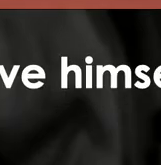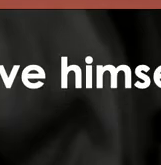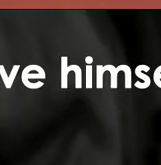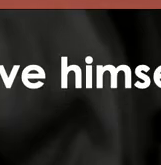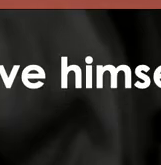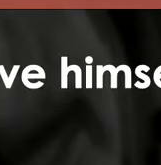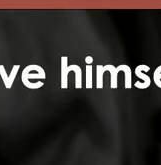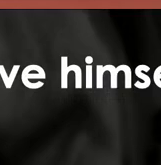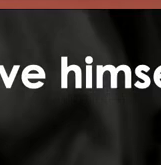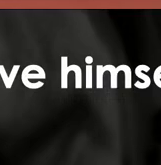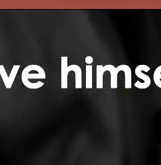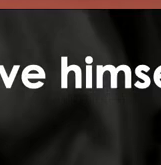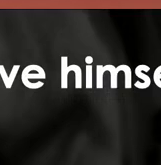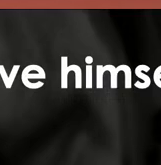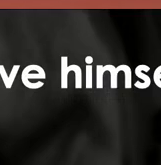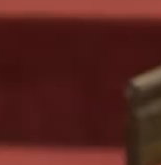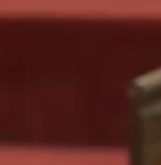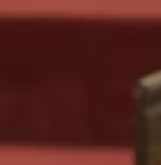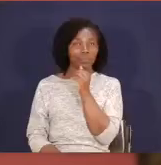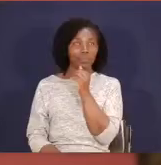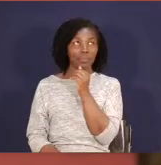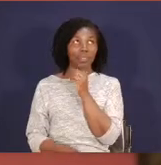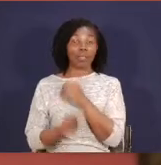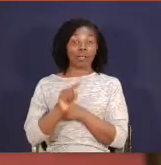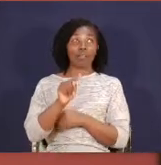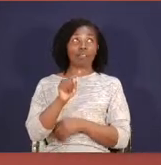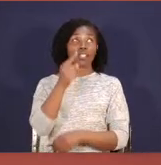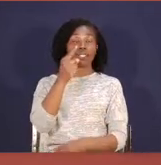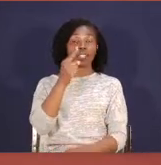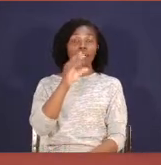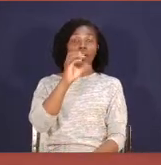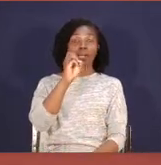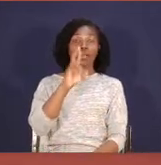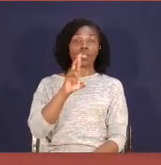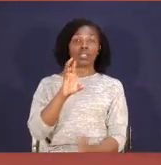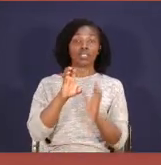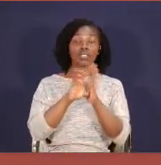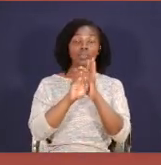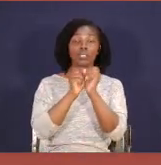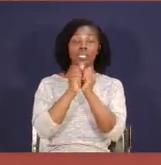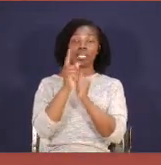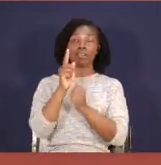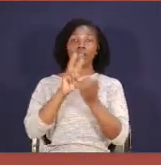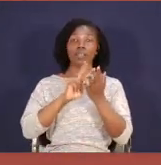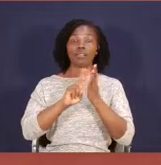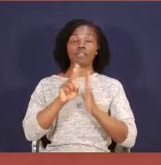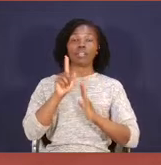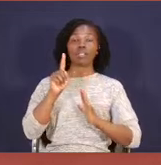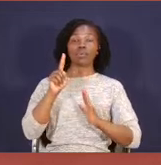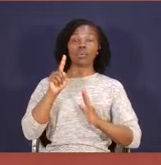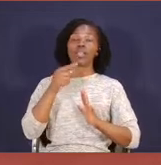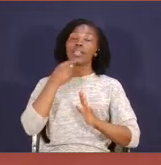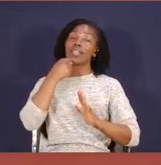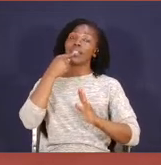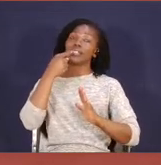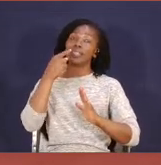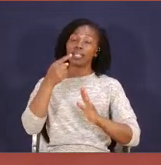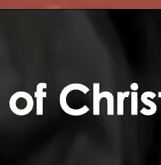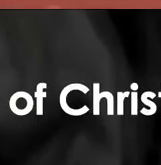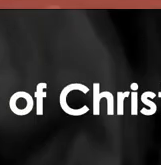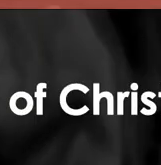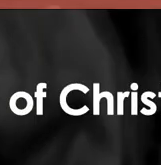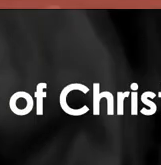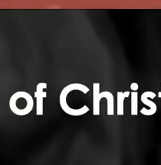And so he wants to do like Christ. In fact, 1 Corinthians 11:1, he tells the congregation, imitate me as I